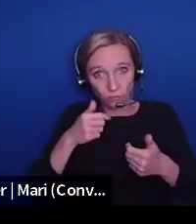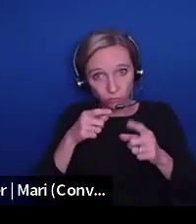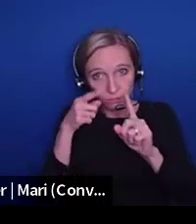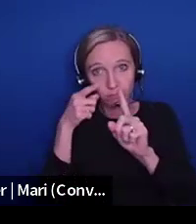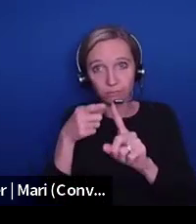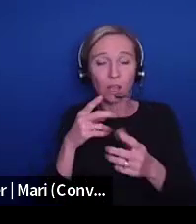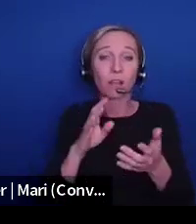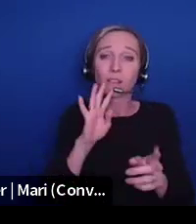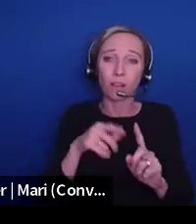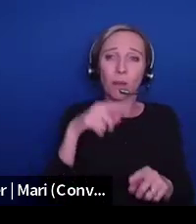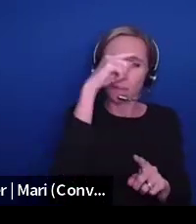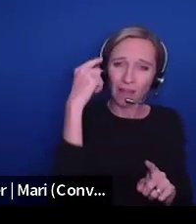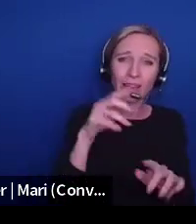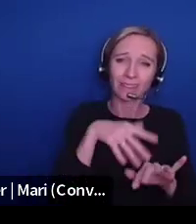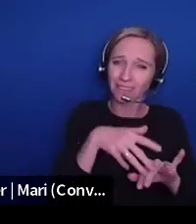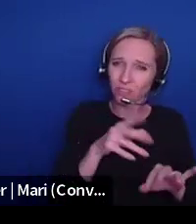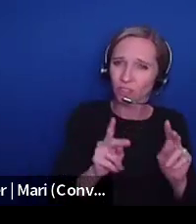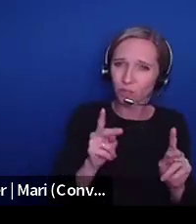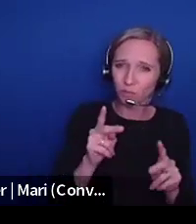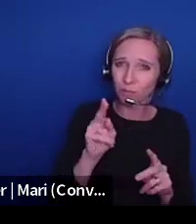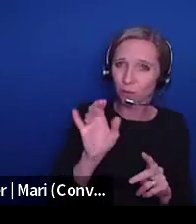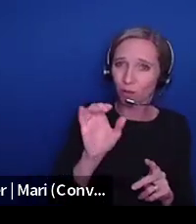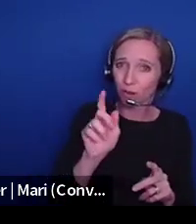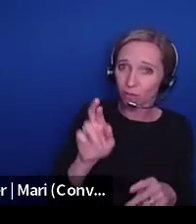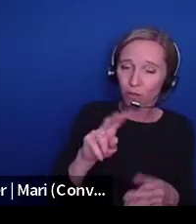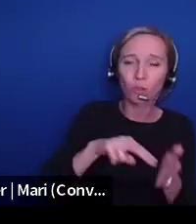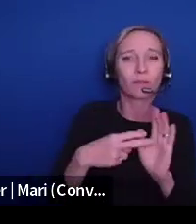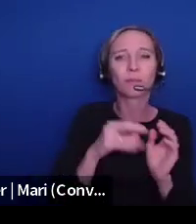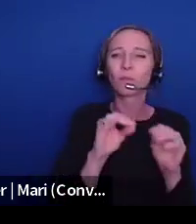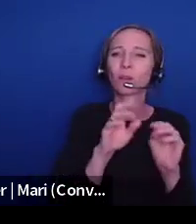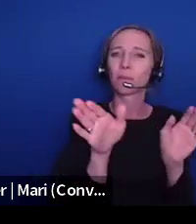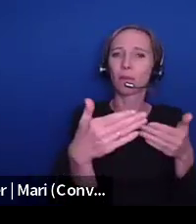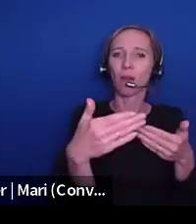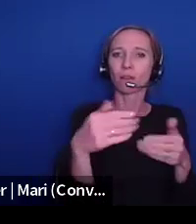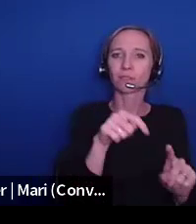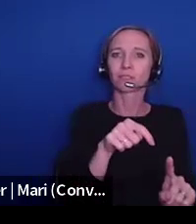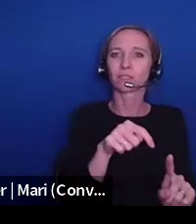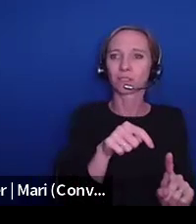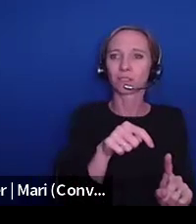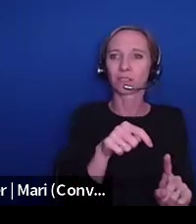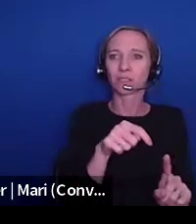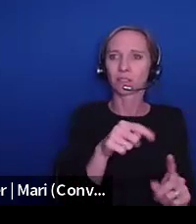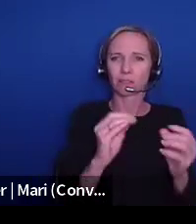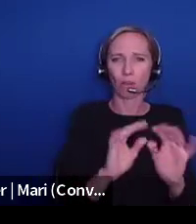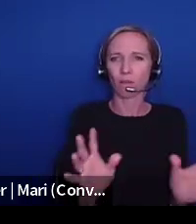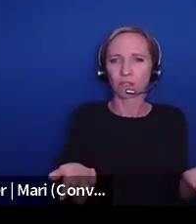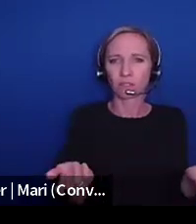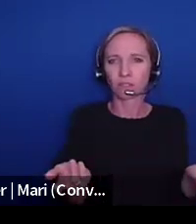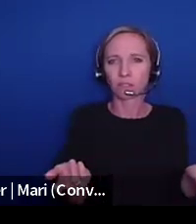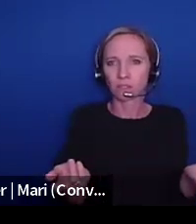talking about Black, Indigenous, and people of color, we are putting ourselves in a box. It's obvious. I